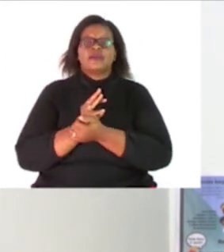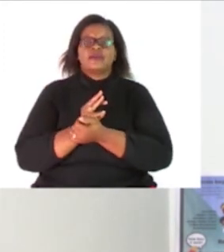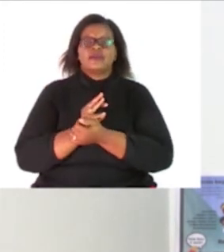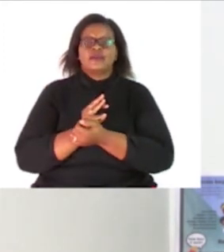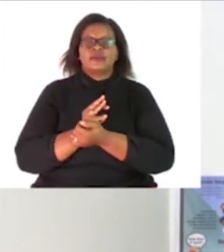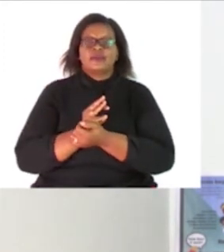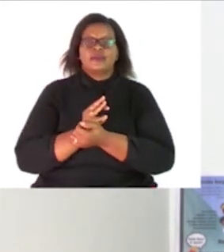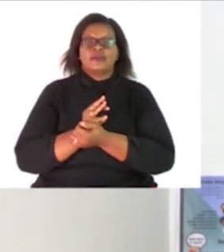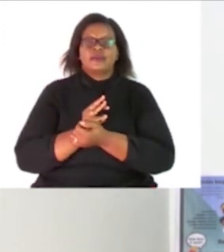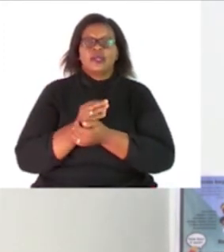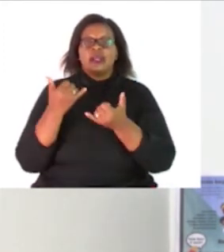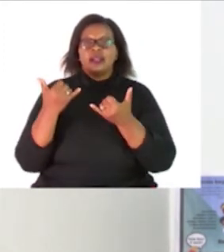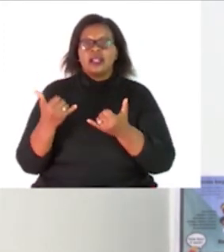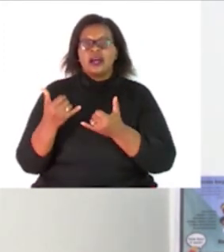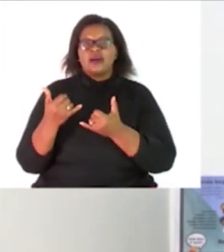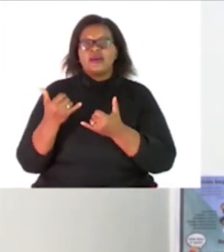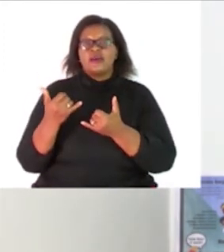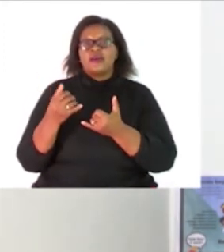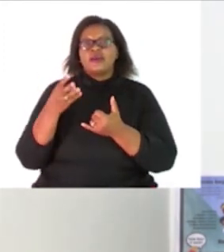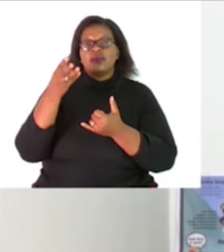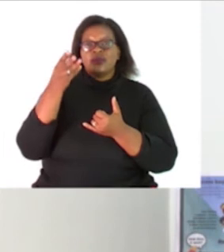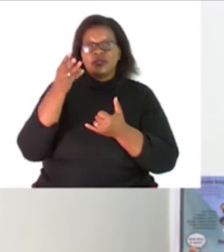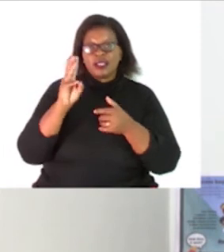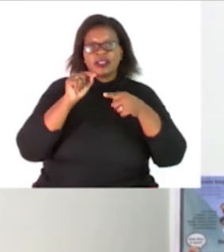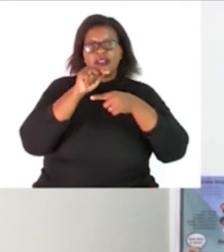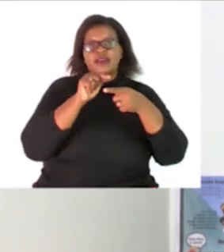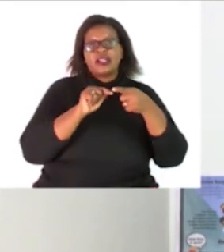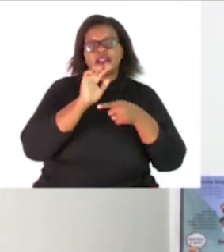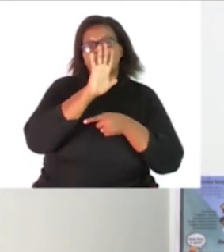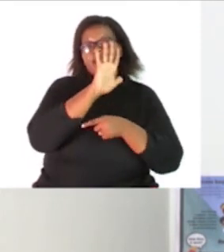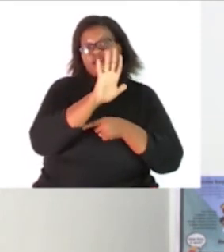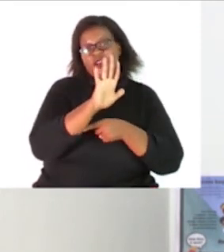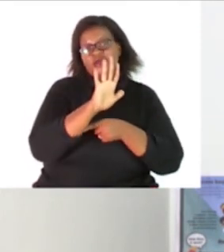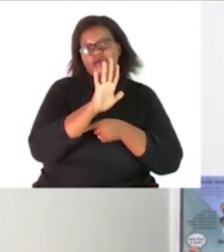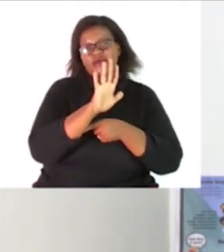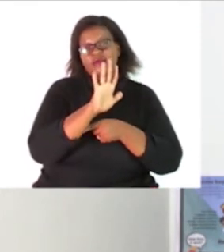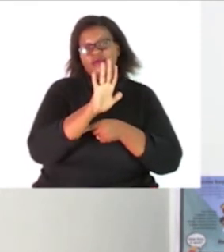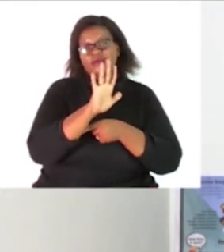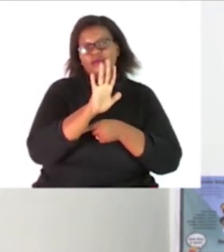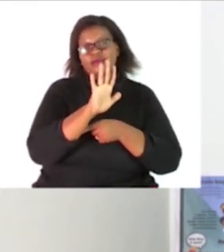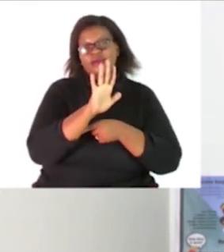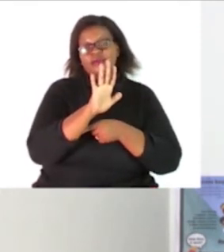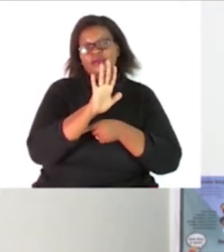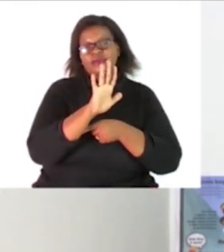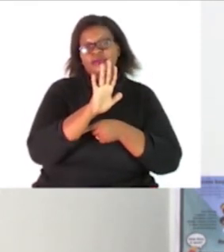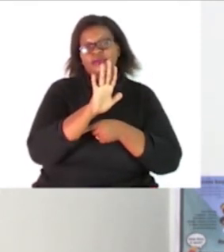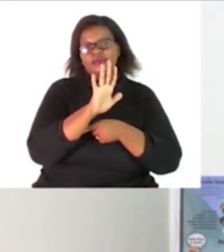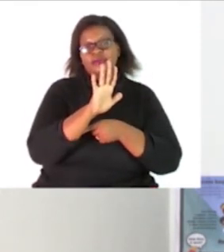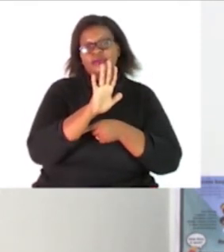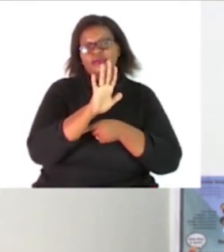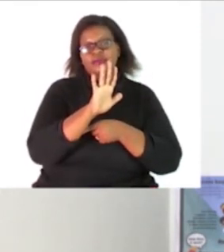the 6. We write our 6 there. Good. Then we need to divide